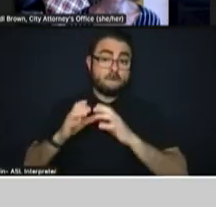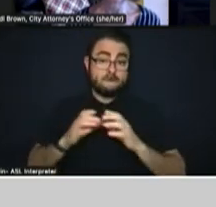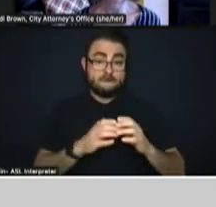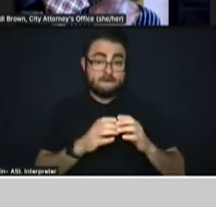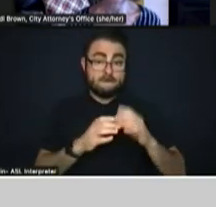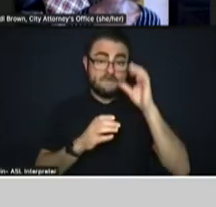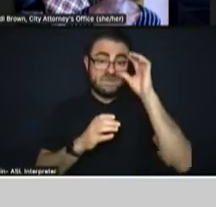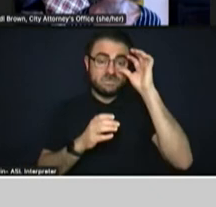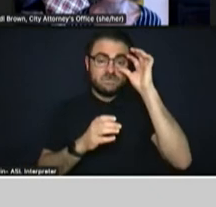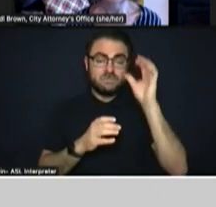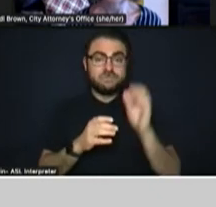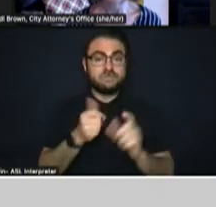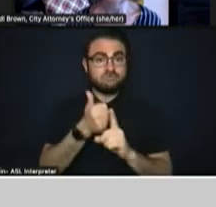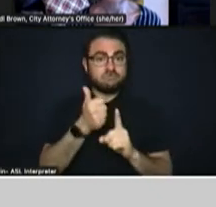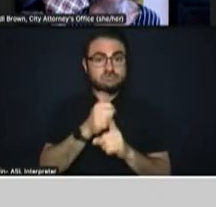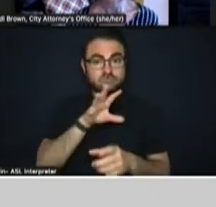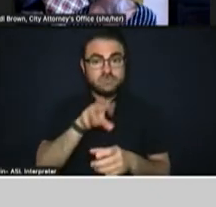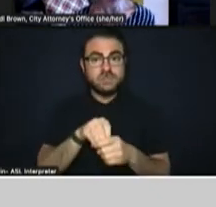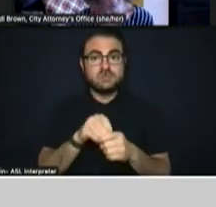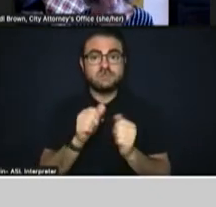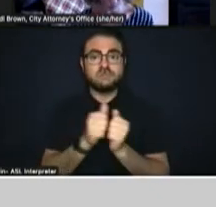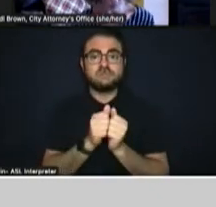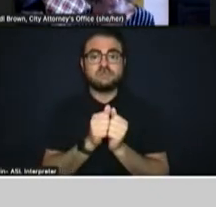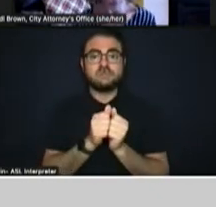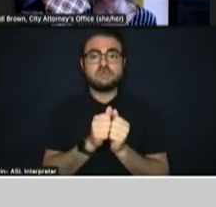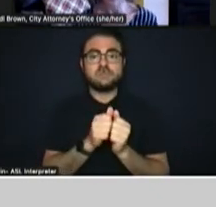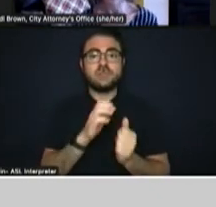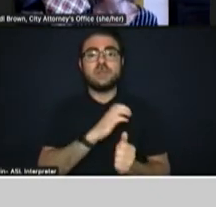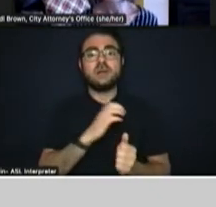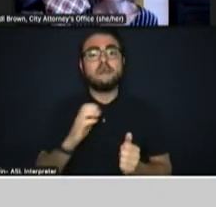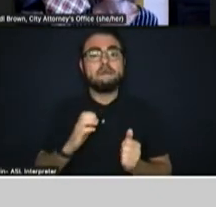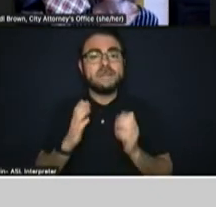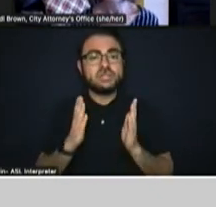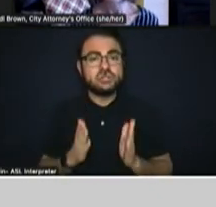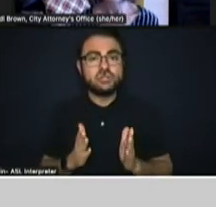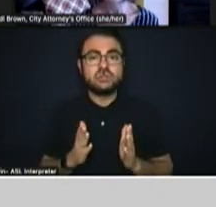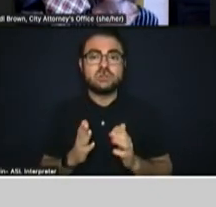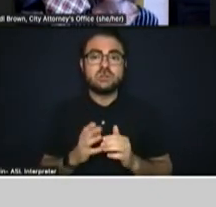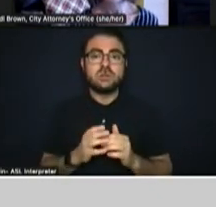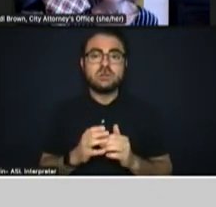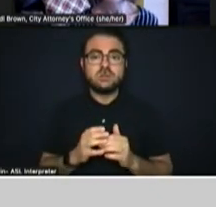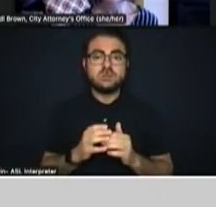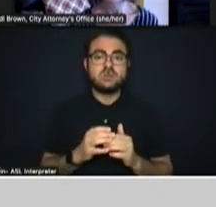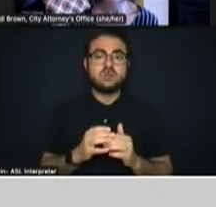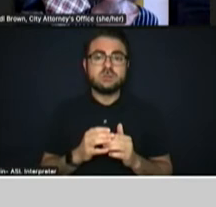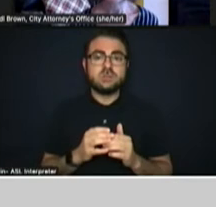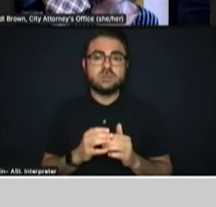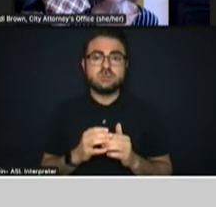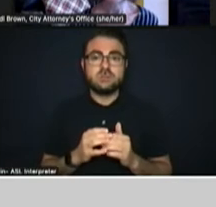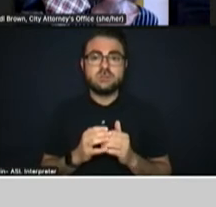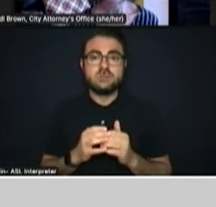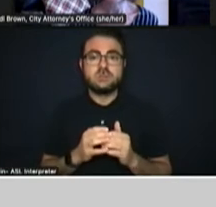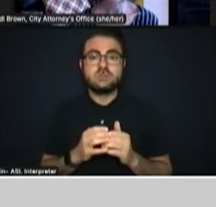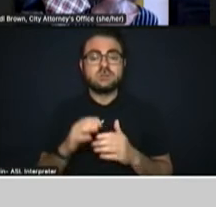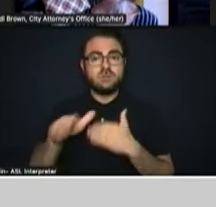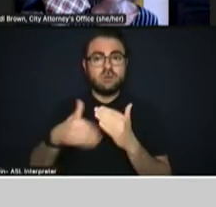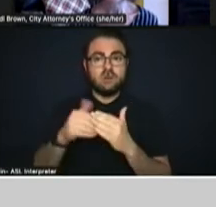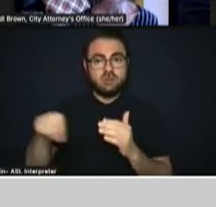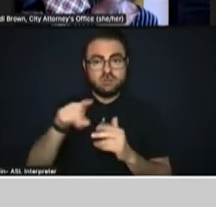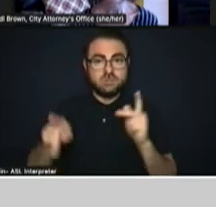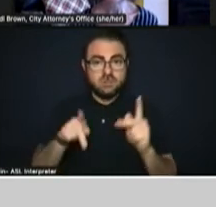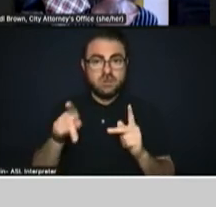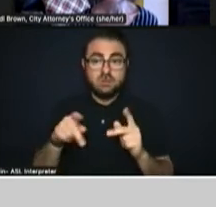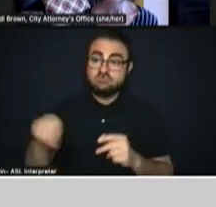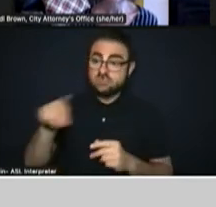all of the commissioners that were involved and the whole team of people that were pretty much comfortable